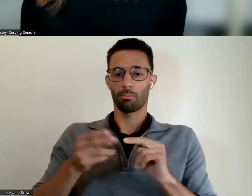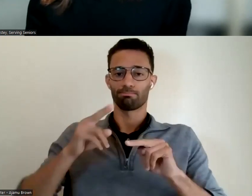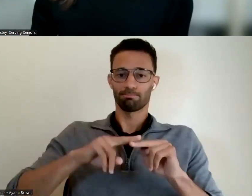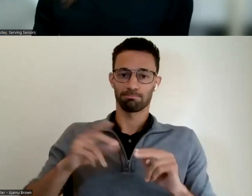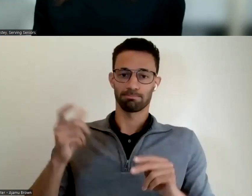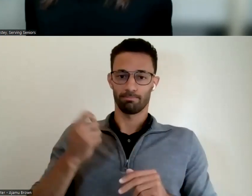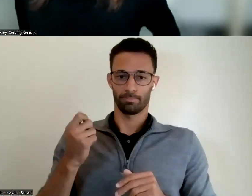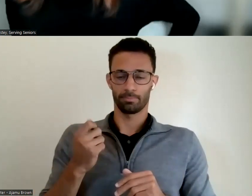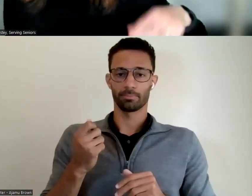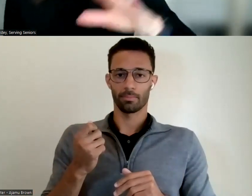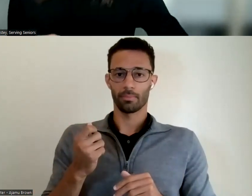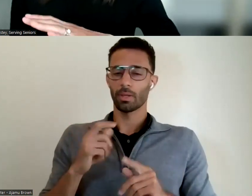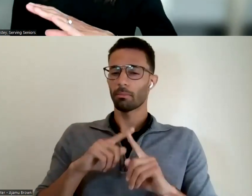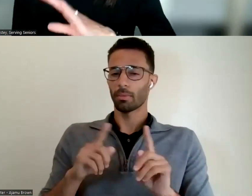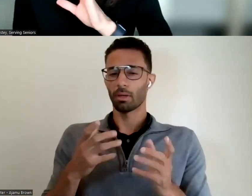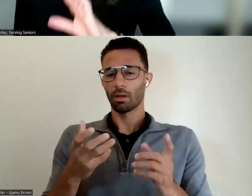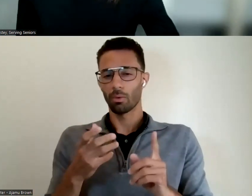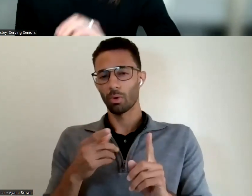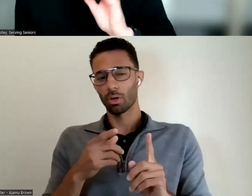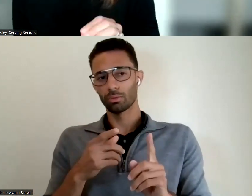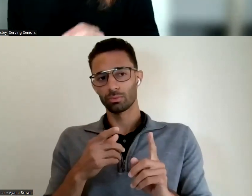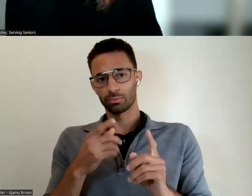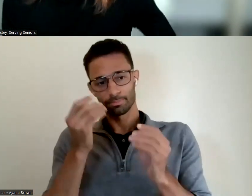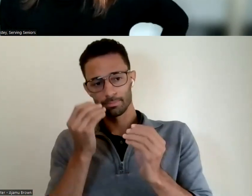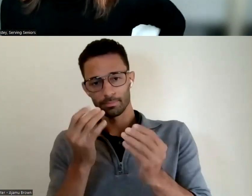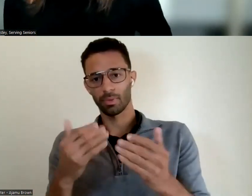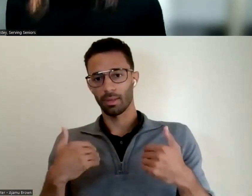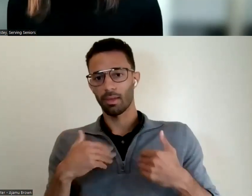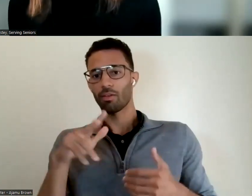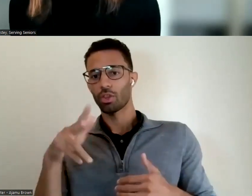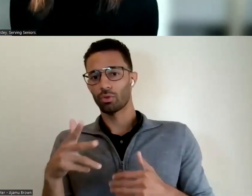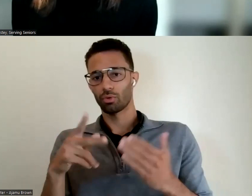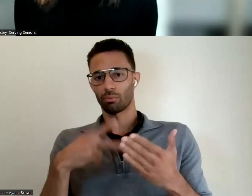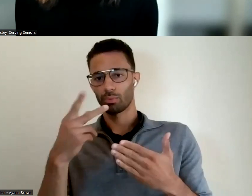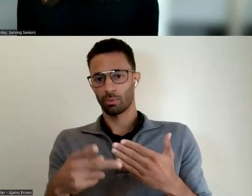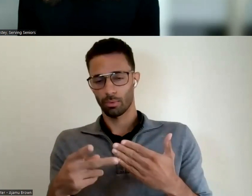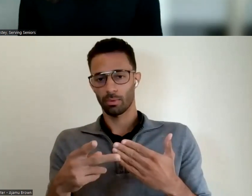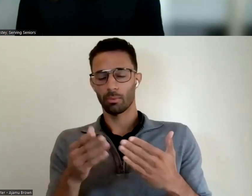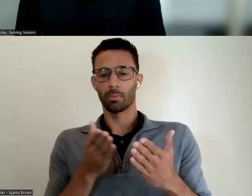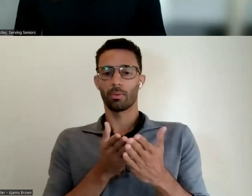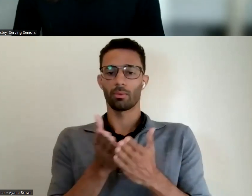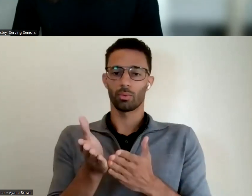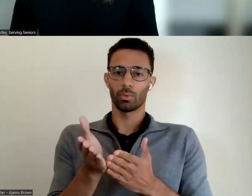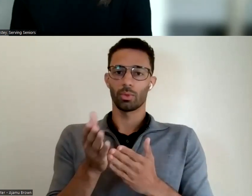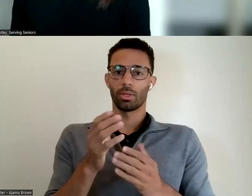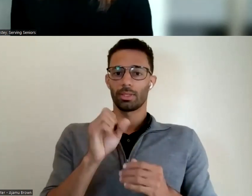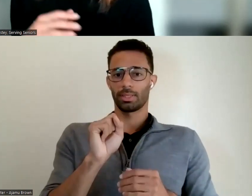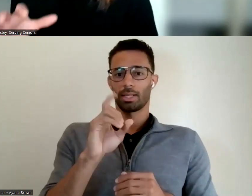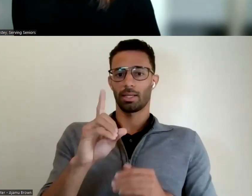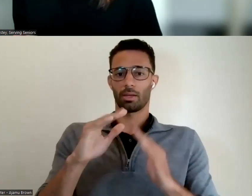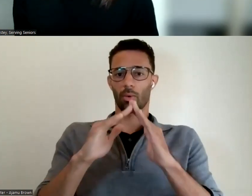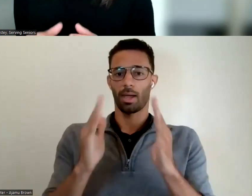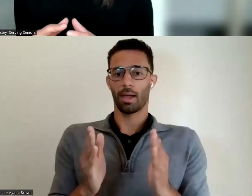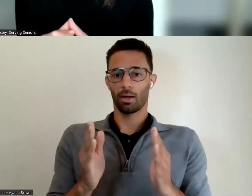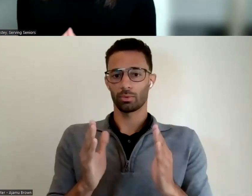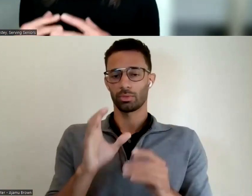is there's a third program, which I didn't touch too much on, and this is through the San Diego Housing Commission, and that's the